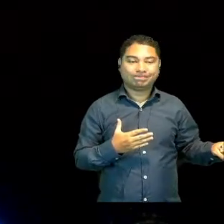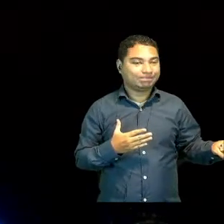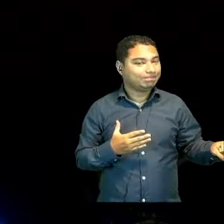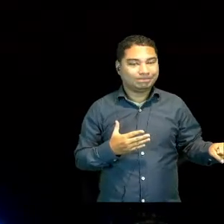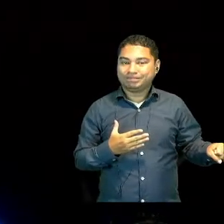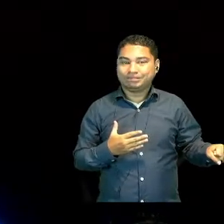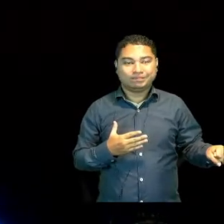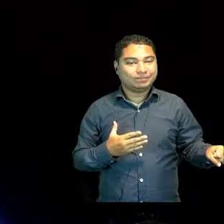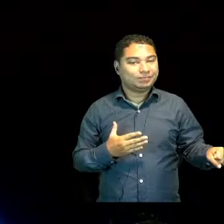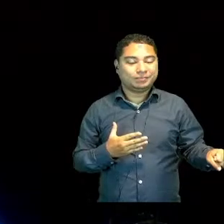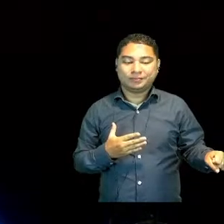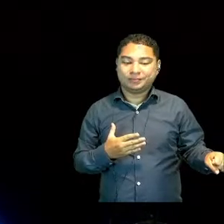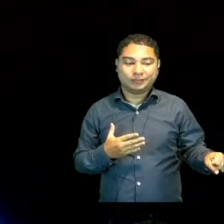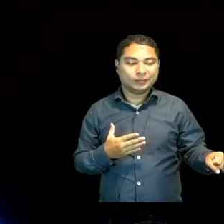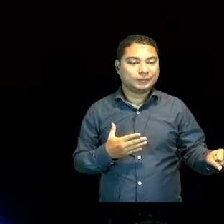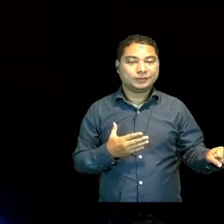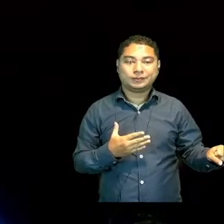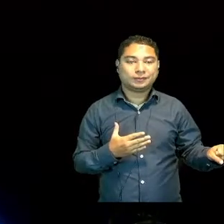absolutely wrong.